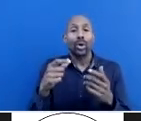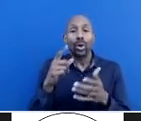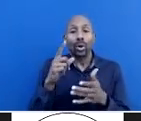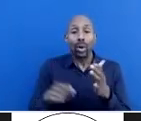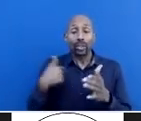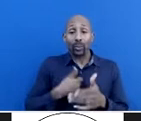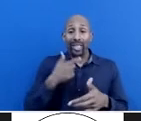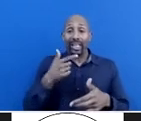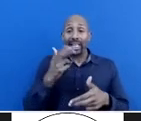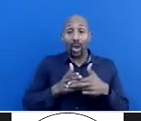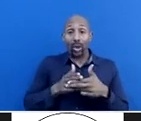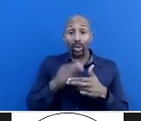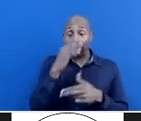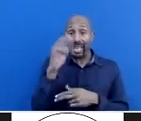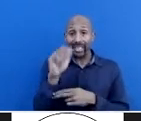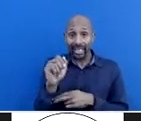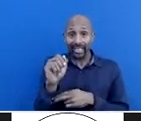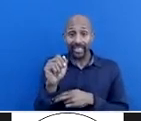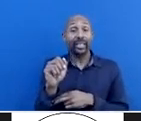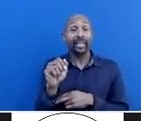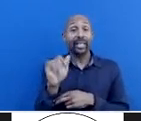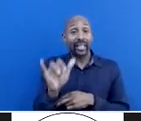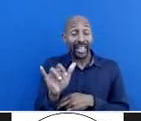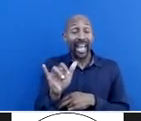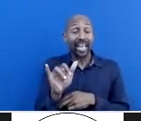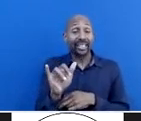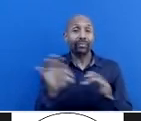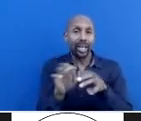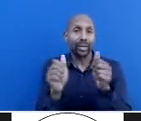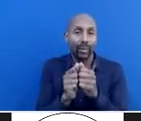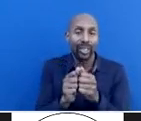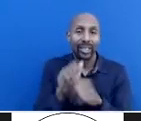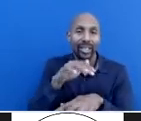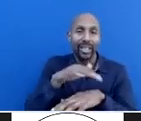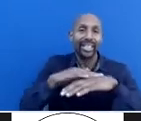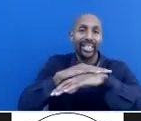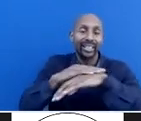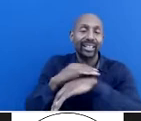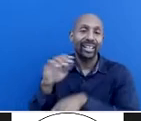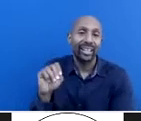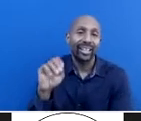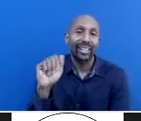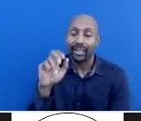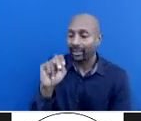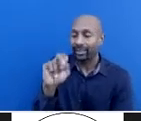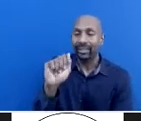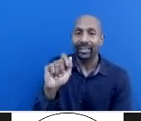not dissociable from nativeness. This is something that, so my listen, both of